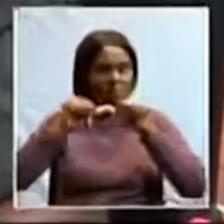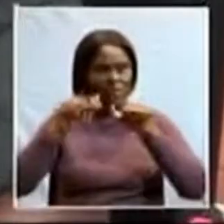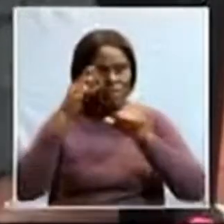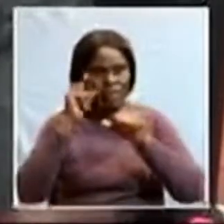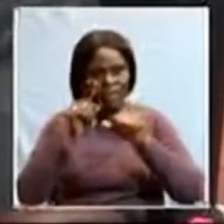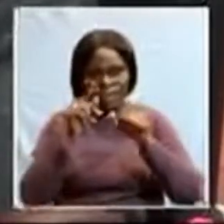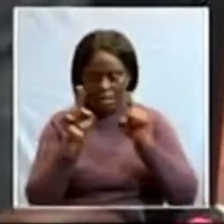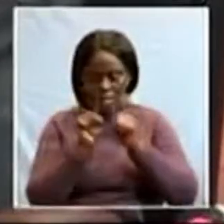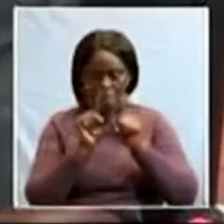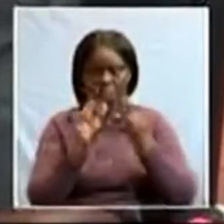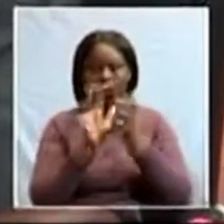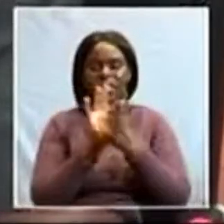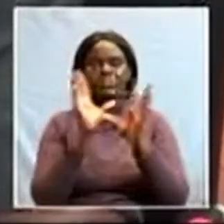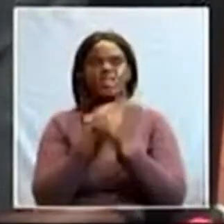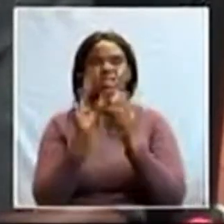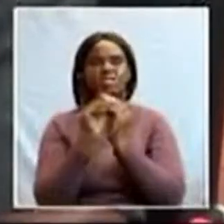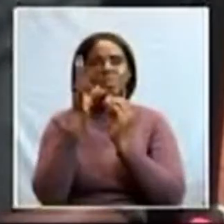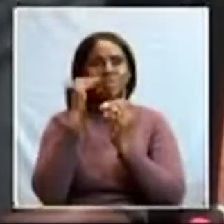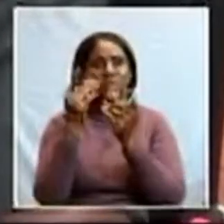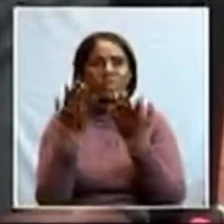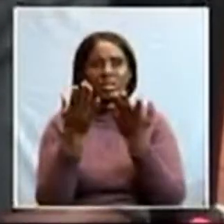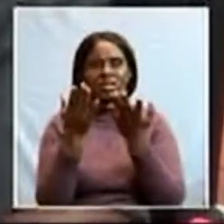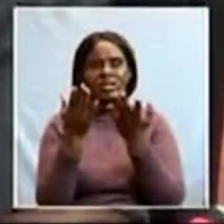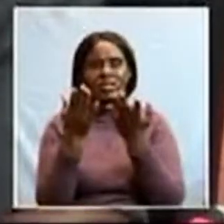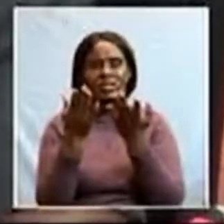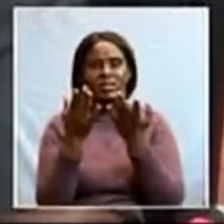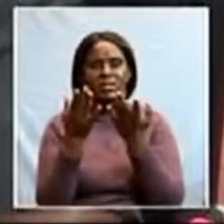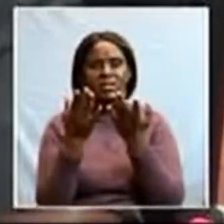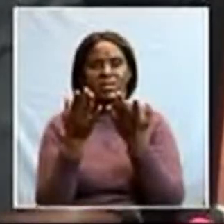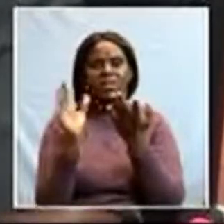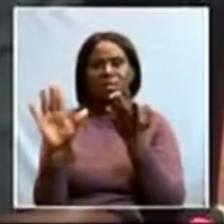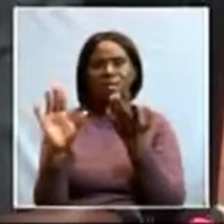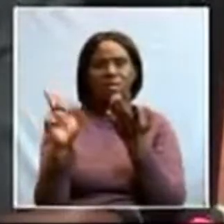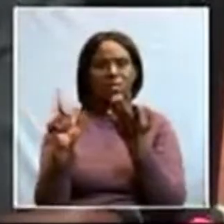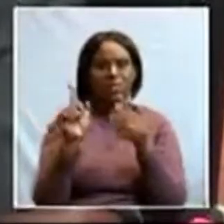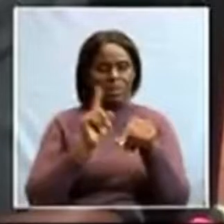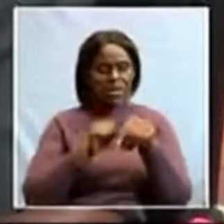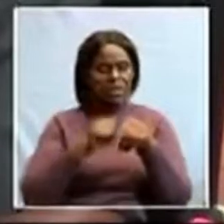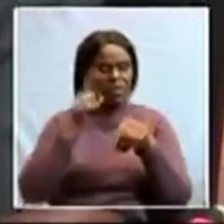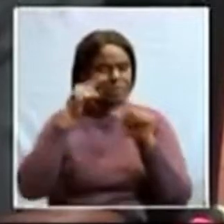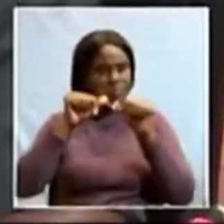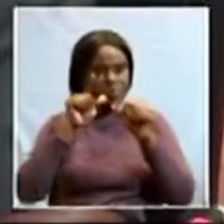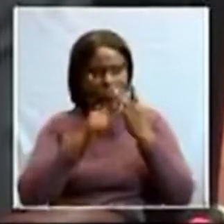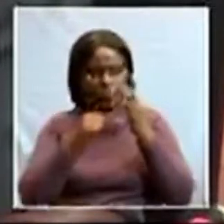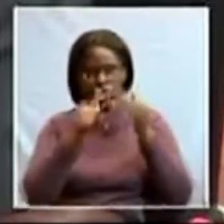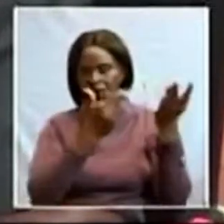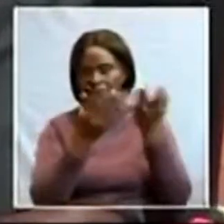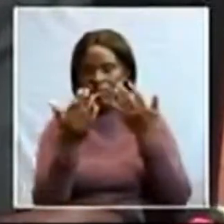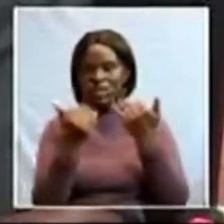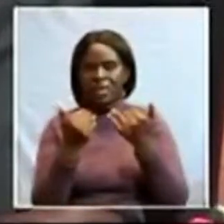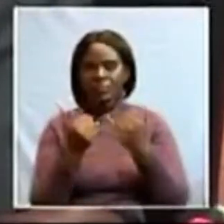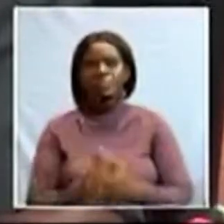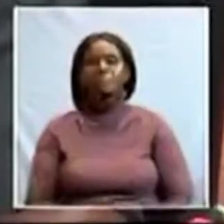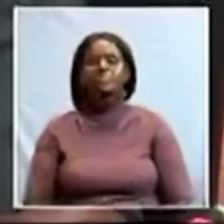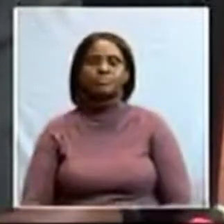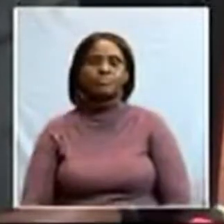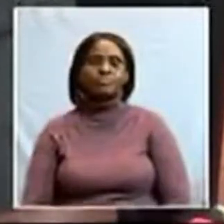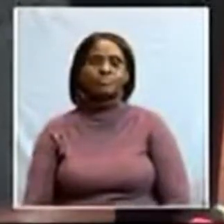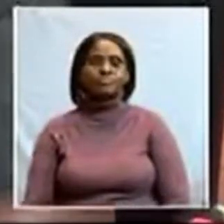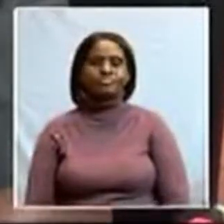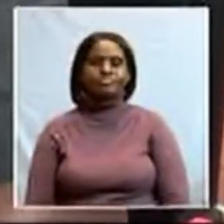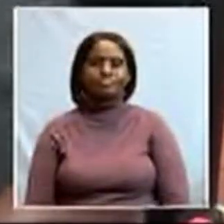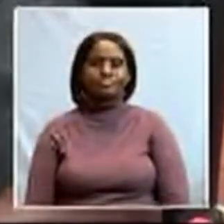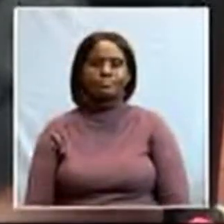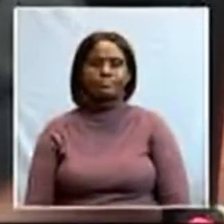Why should those documents miss? Where were they during the time of audit that you can bring them now?